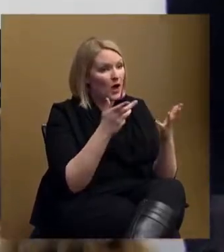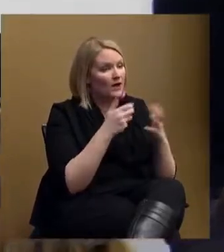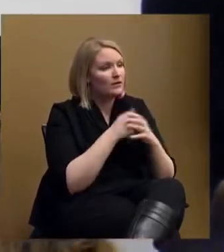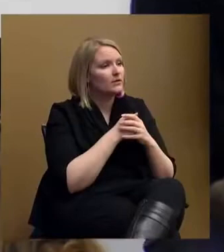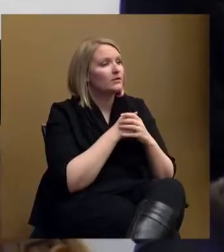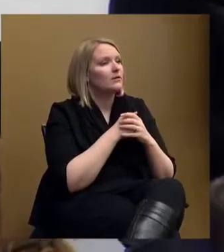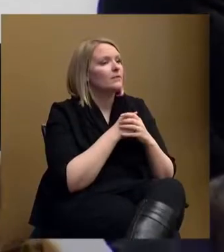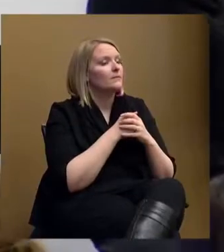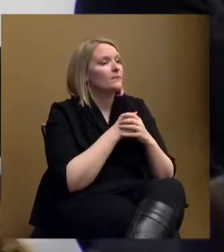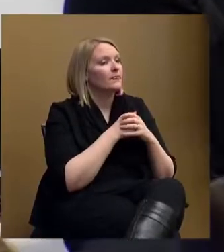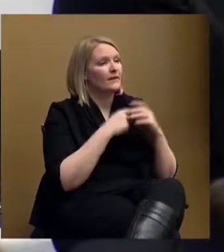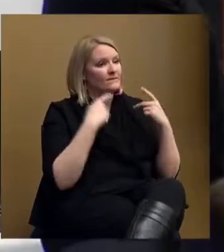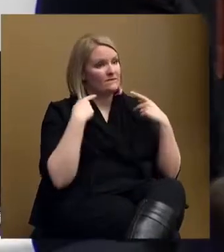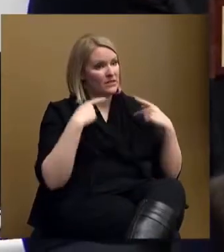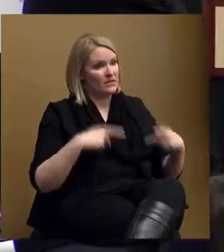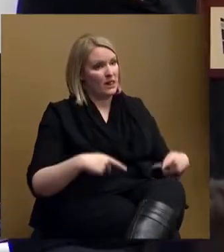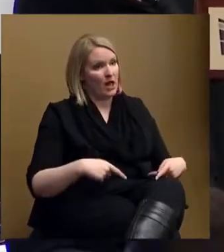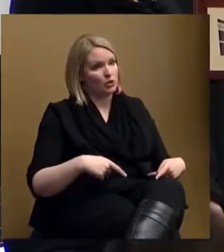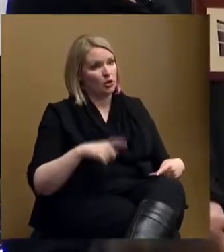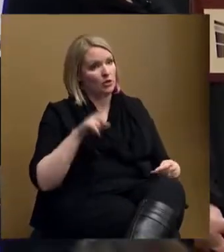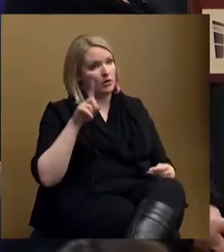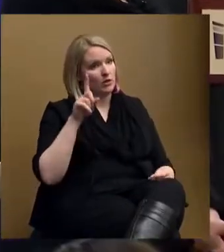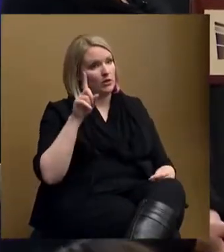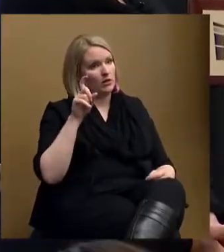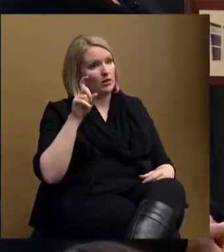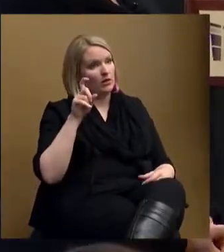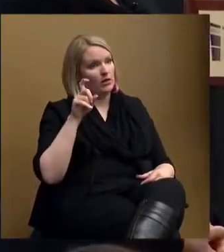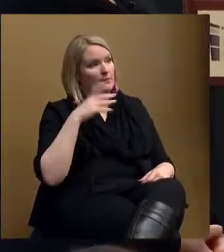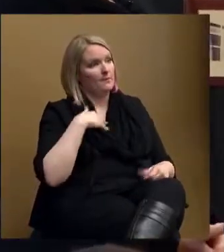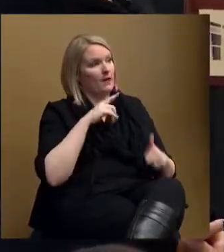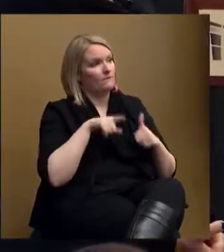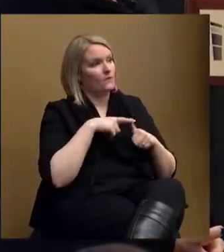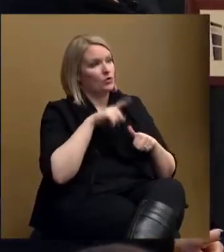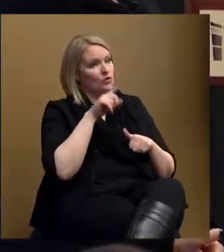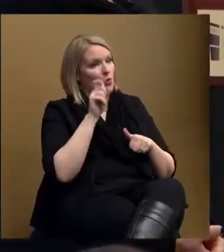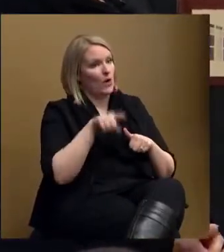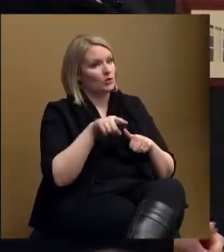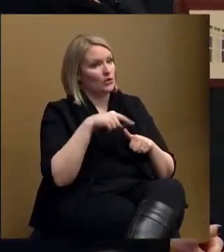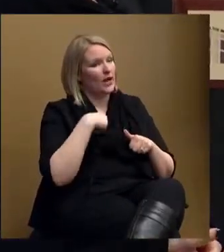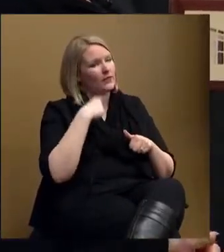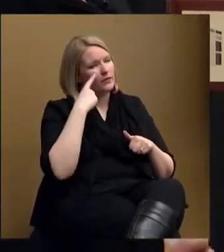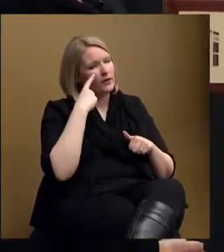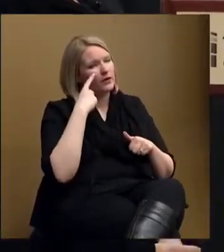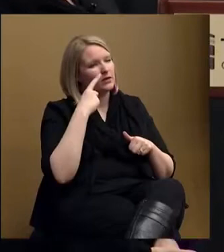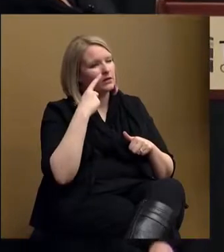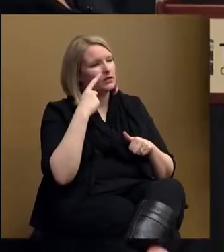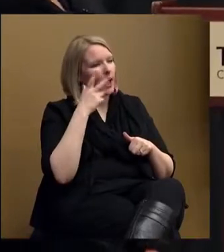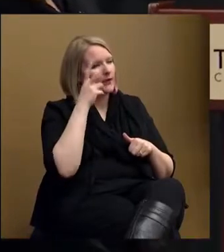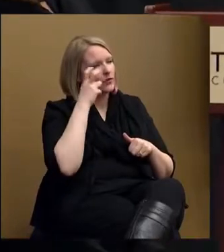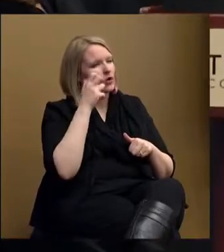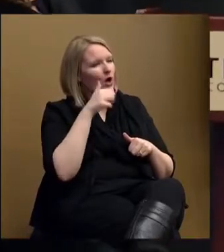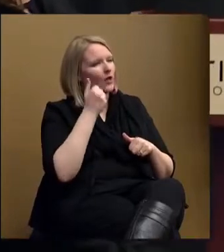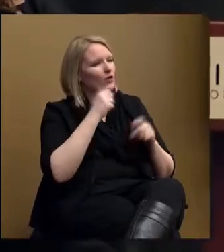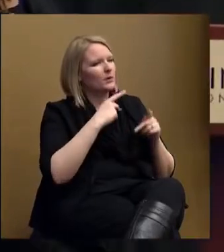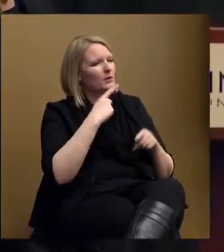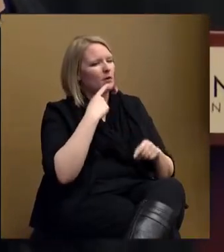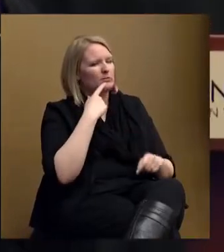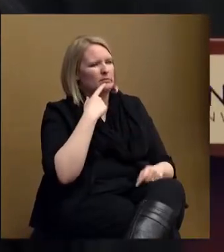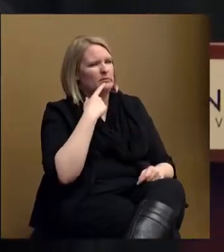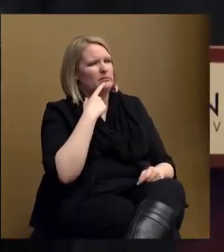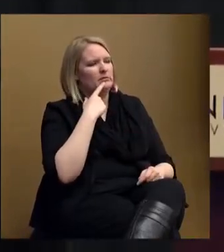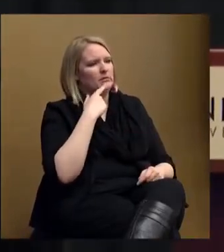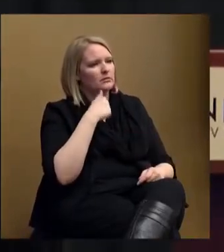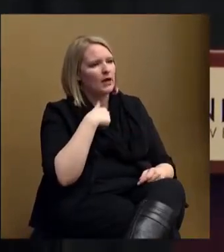is physiological. So my first question, and I think I've heard several people going, I